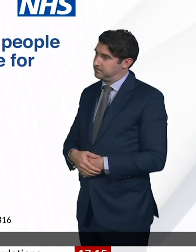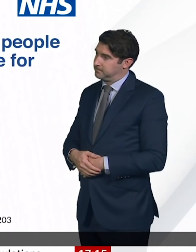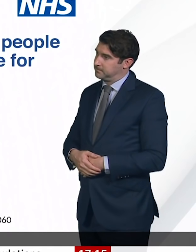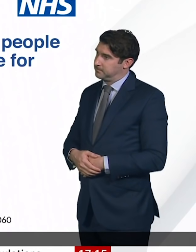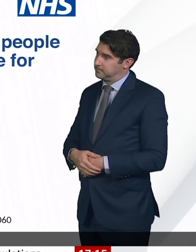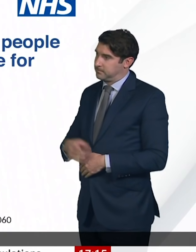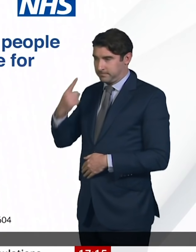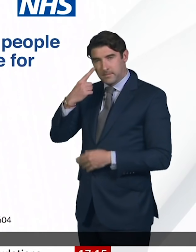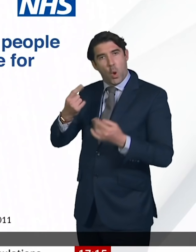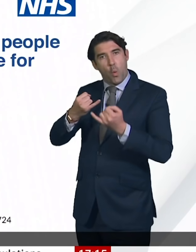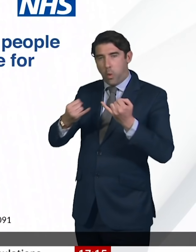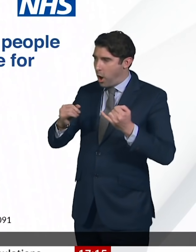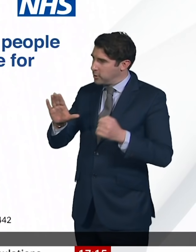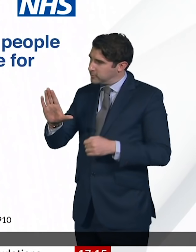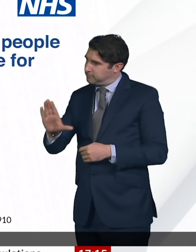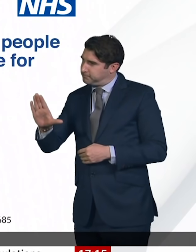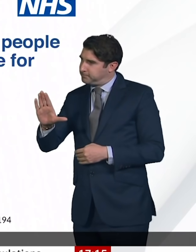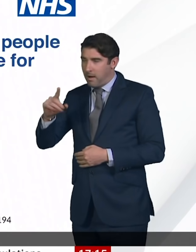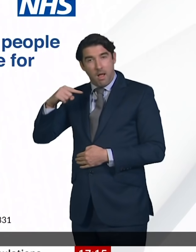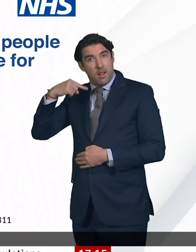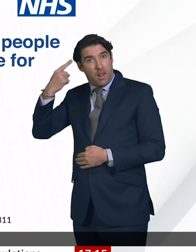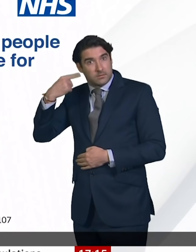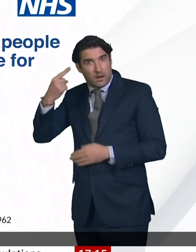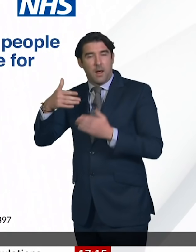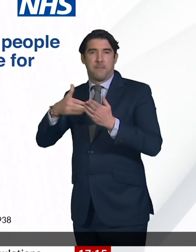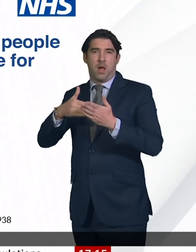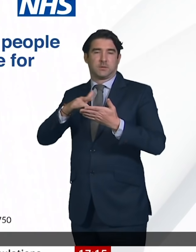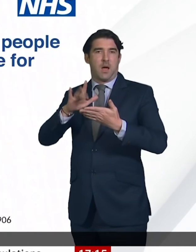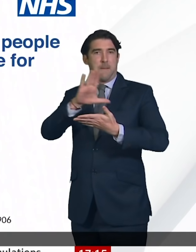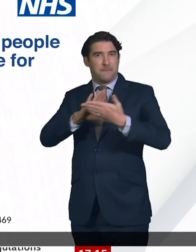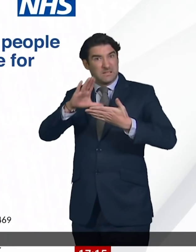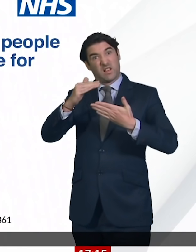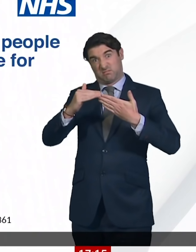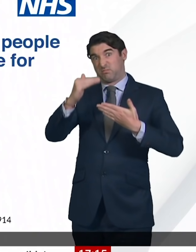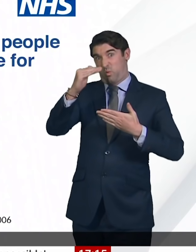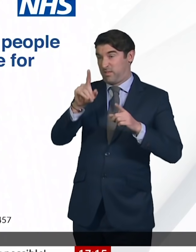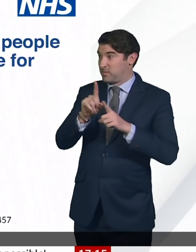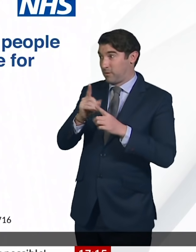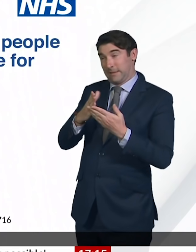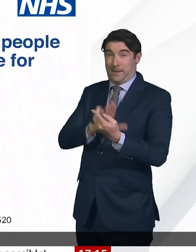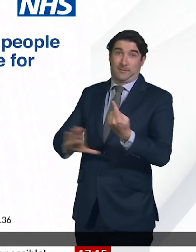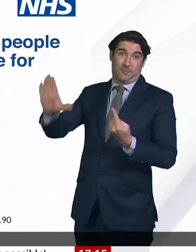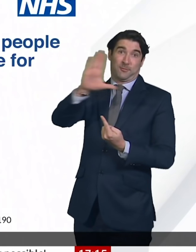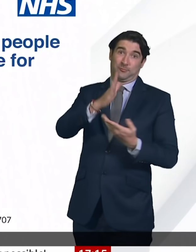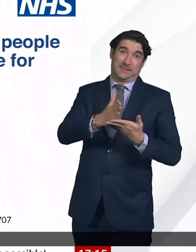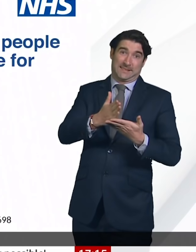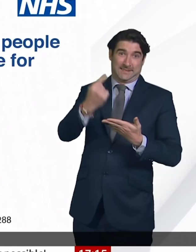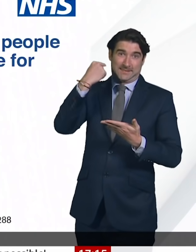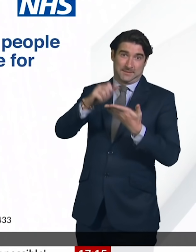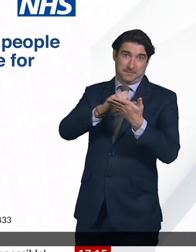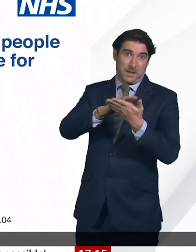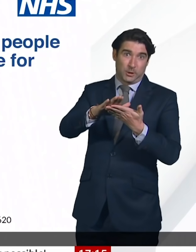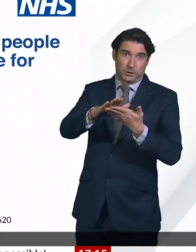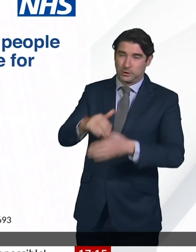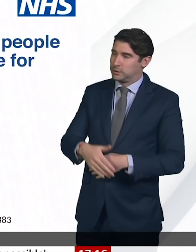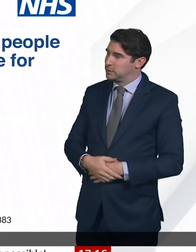particular around London, but also other areas of the Midlands, North and elsewhere. And then due to